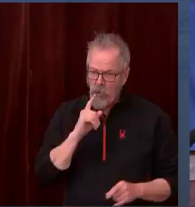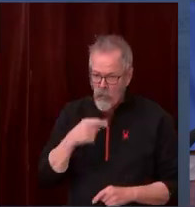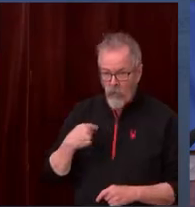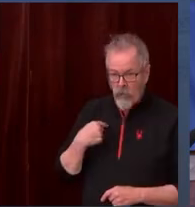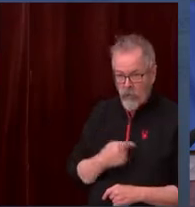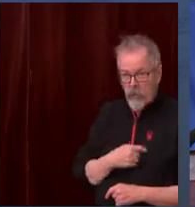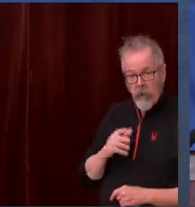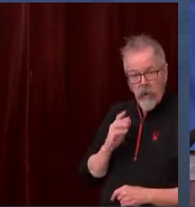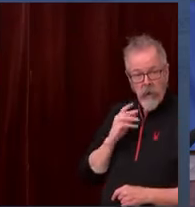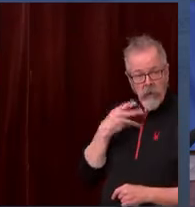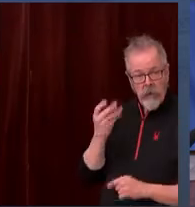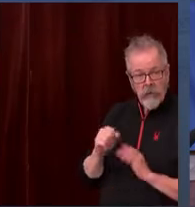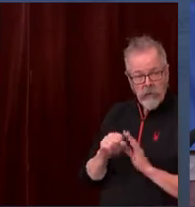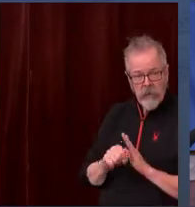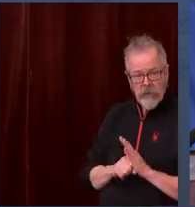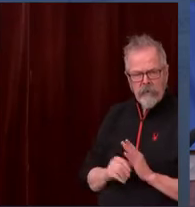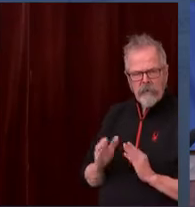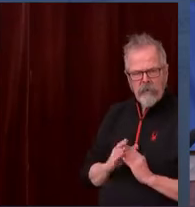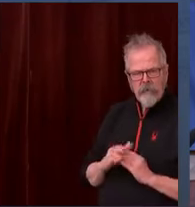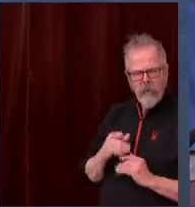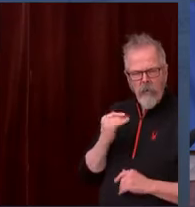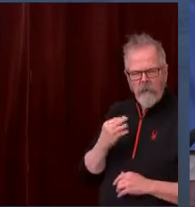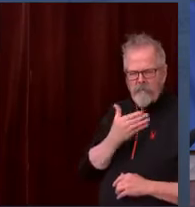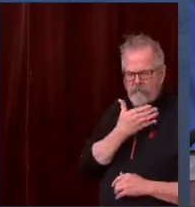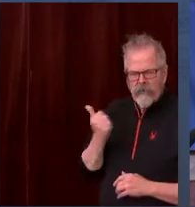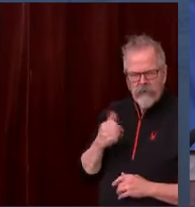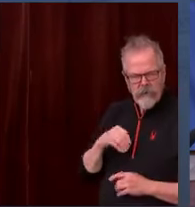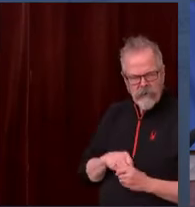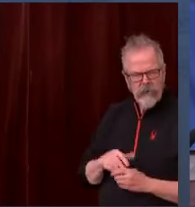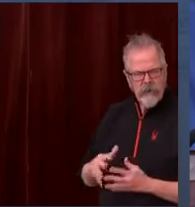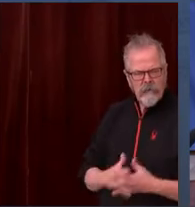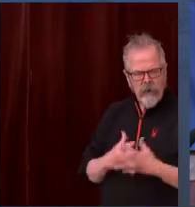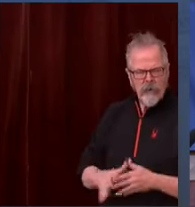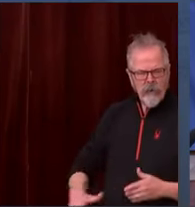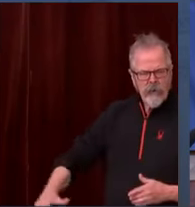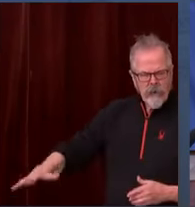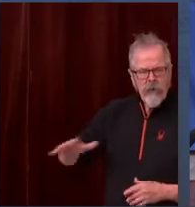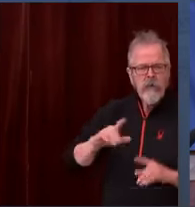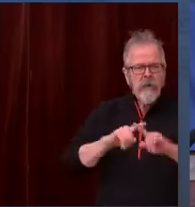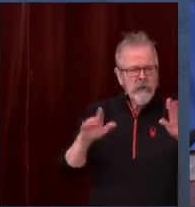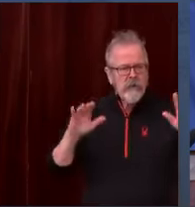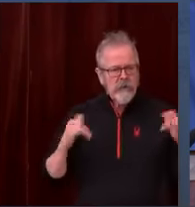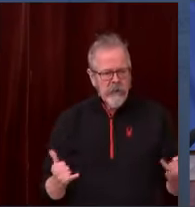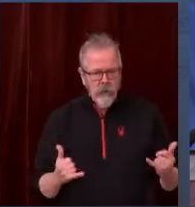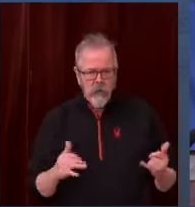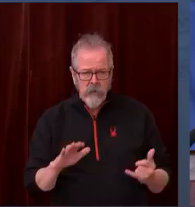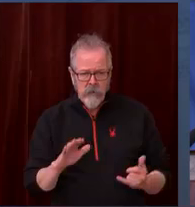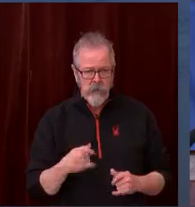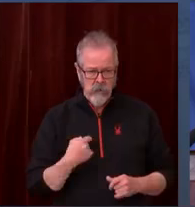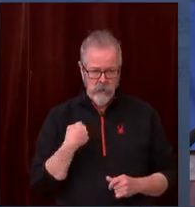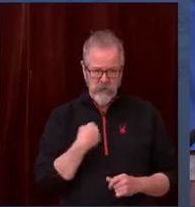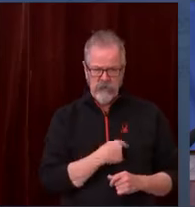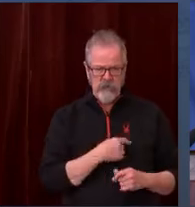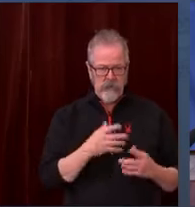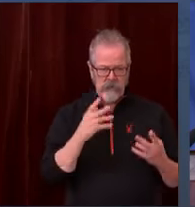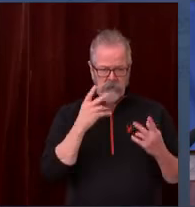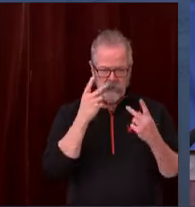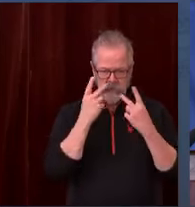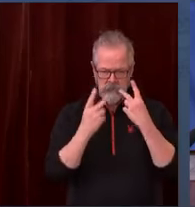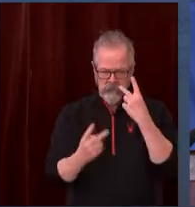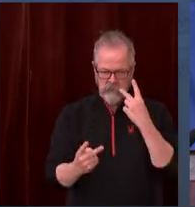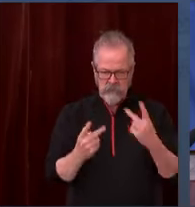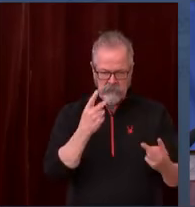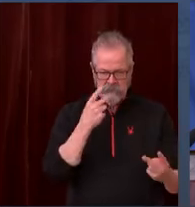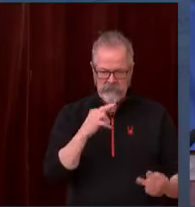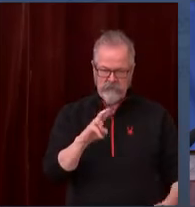shadow of racism and now in the opportunity to do something about it. I think that with all